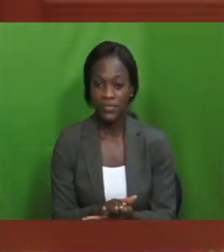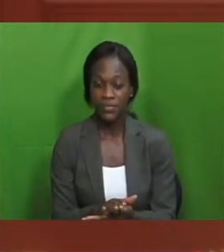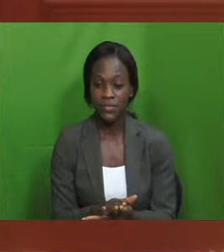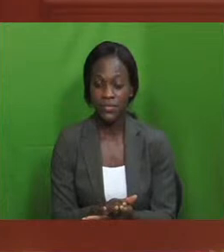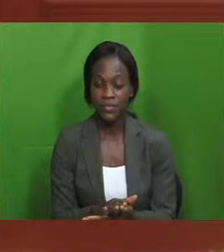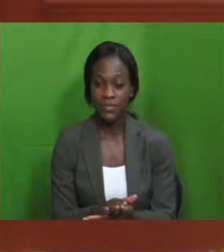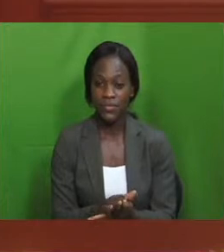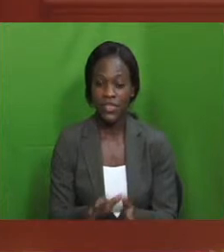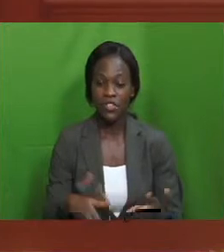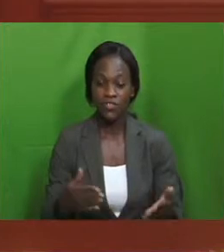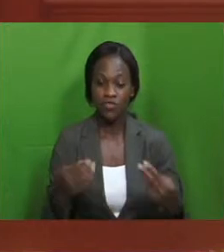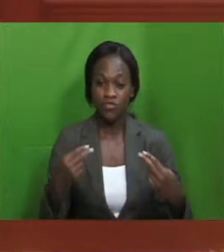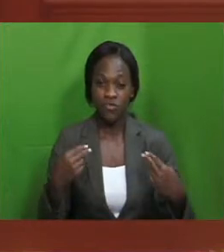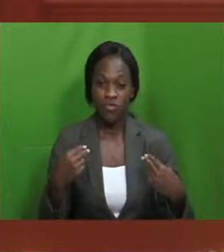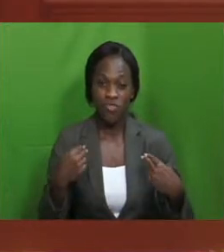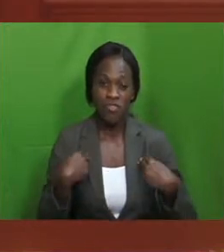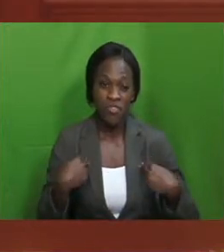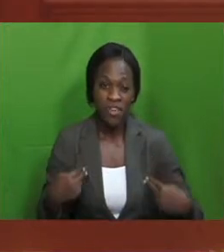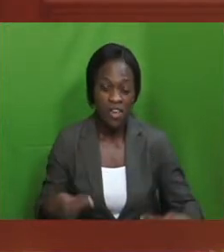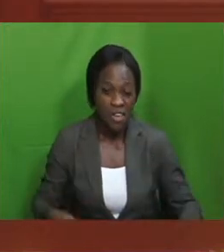provision of health infrastructure,